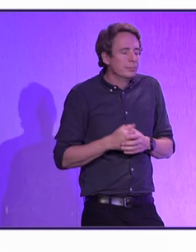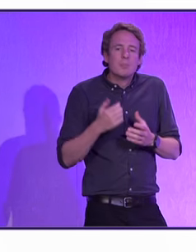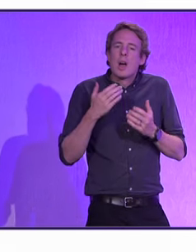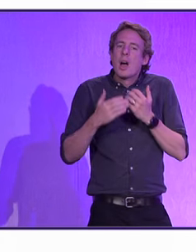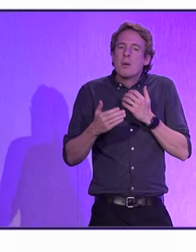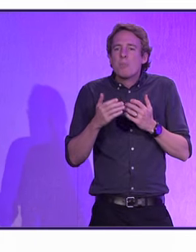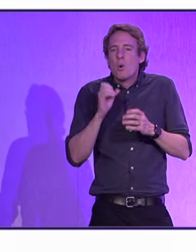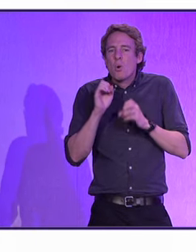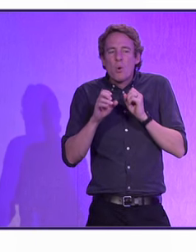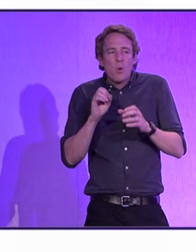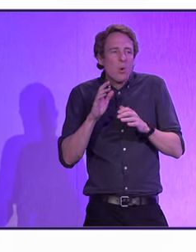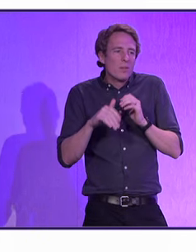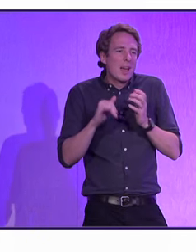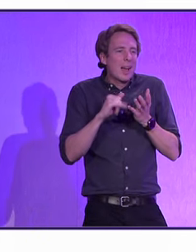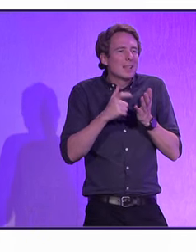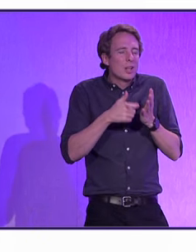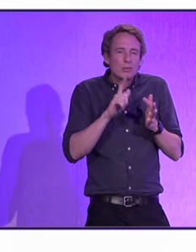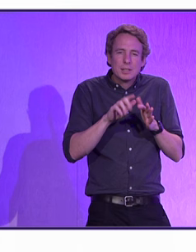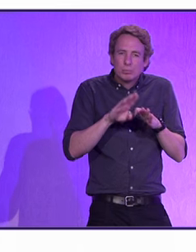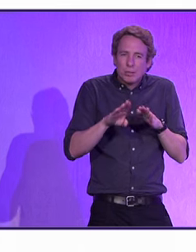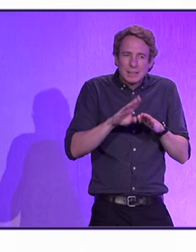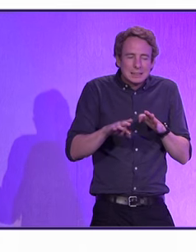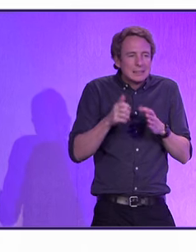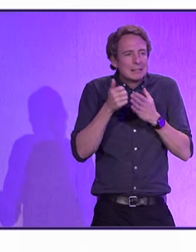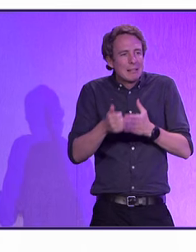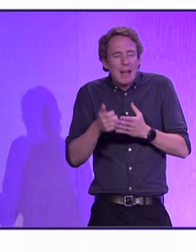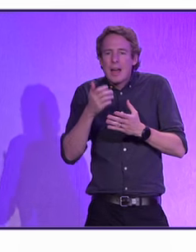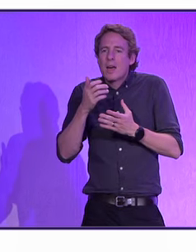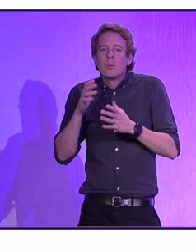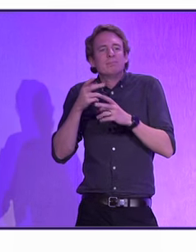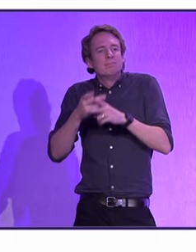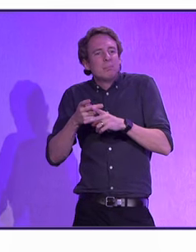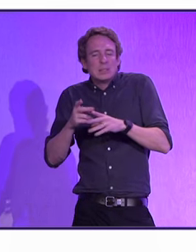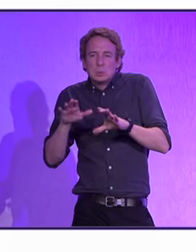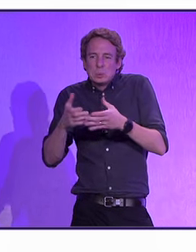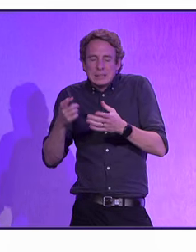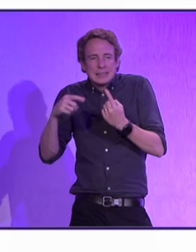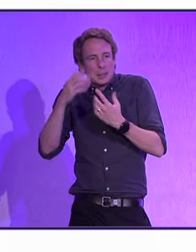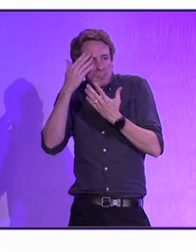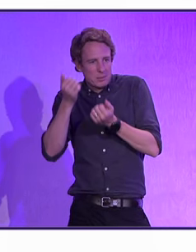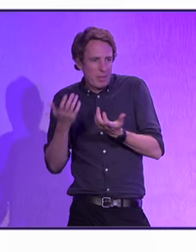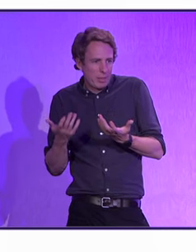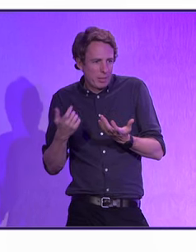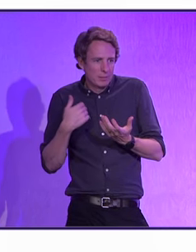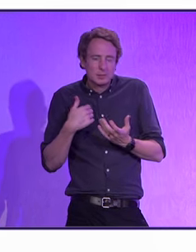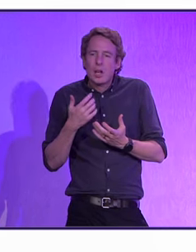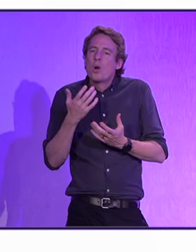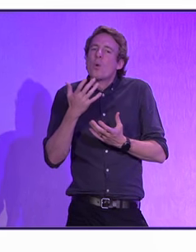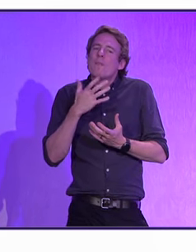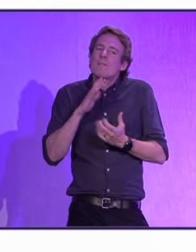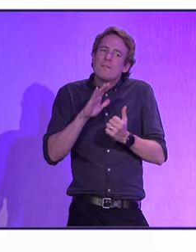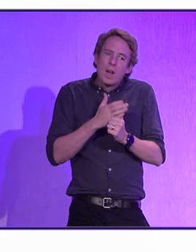The idea is that what we're going to talk about is some SRE practices that can help your our team's mental health. So first of all, we're just going to talk about like what